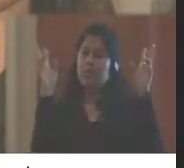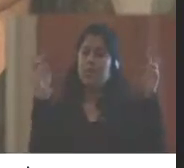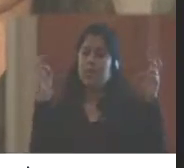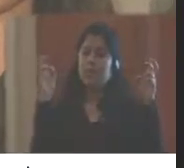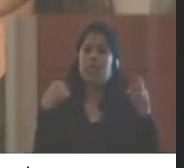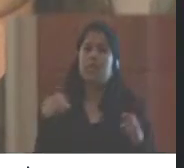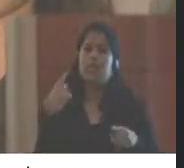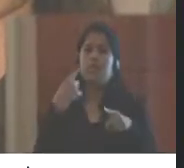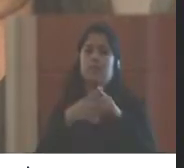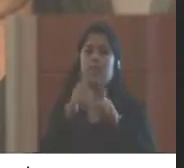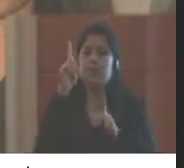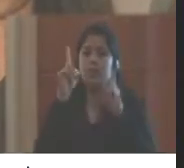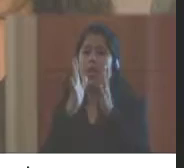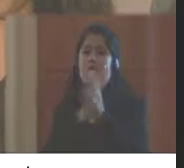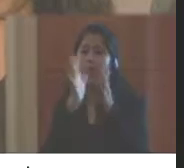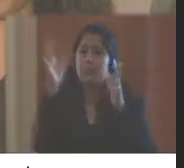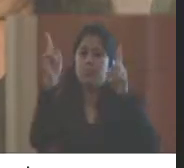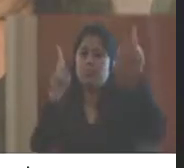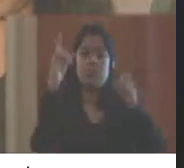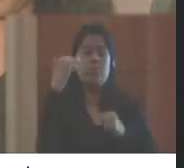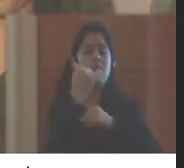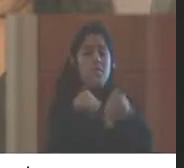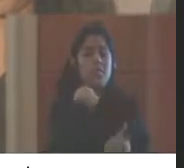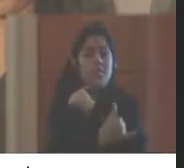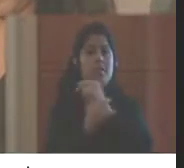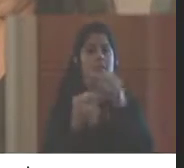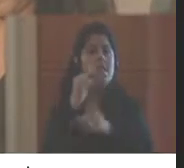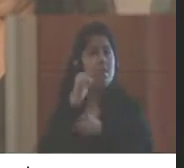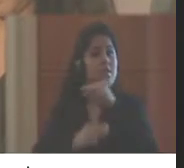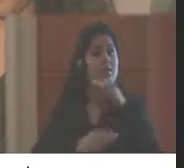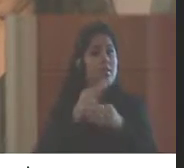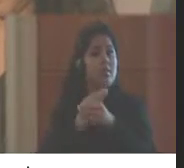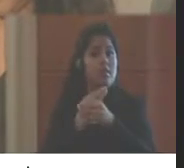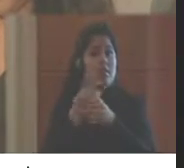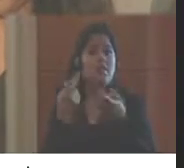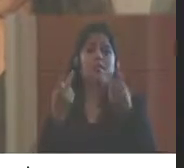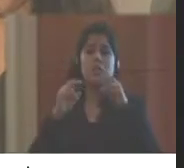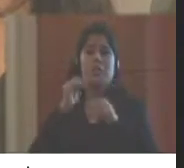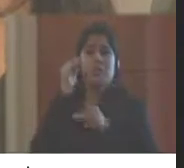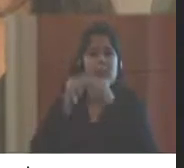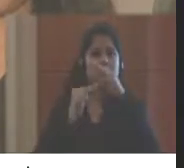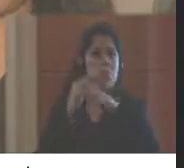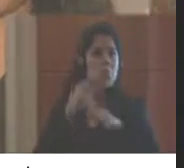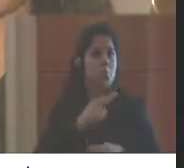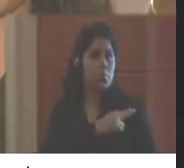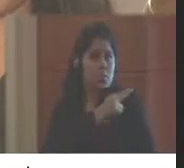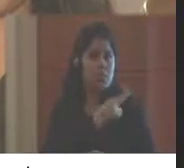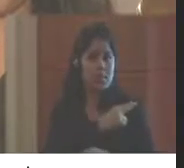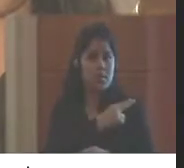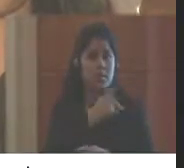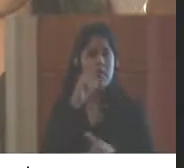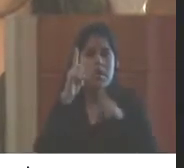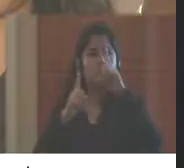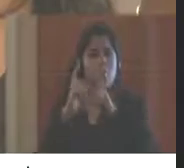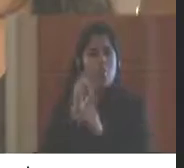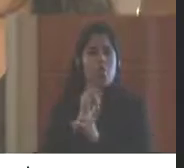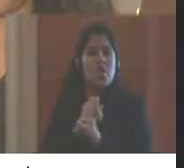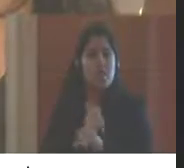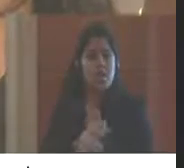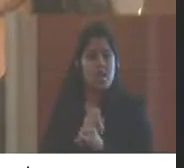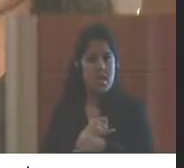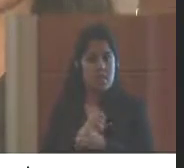at university level, engineers are leaving their engineering degree without having discussed risk.